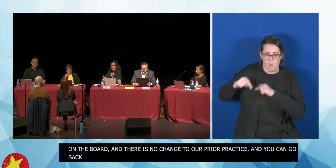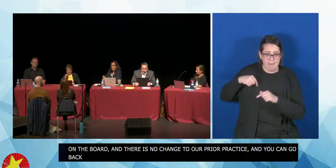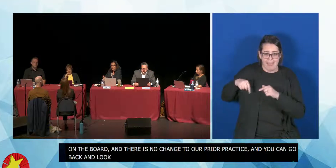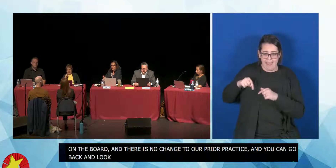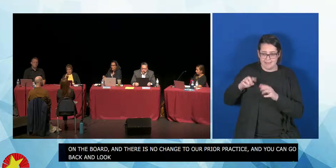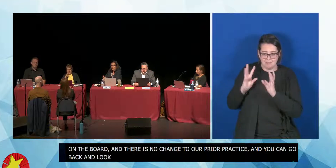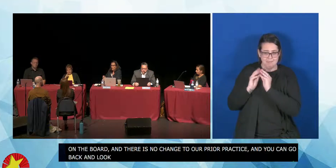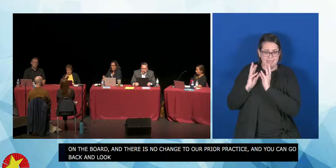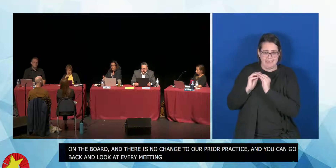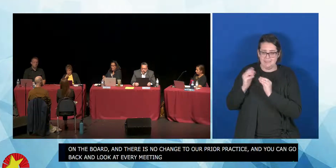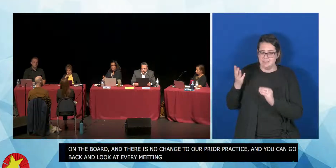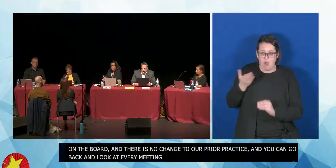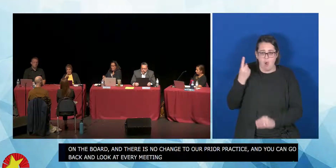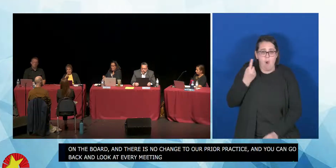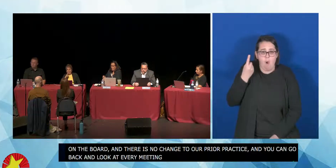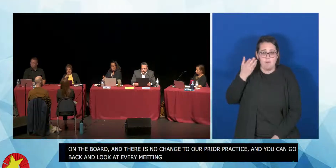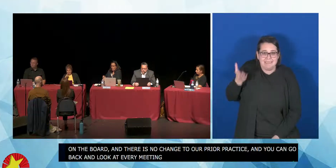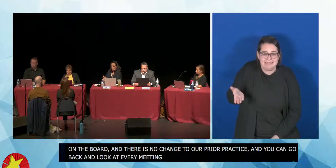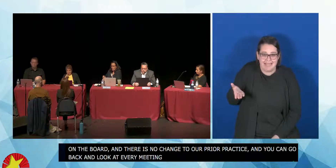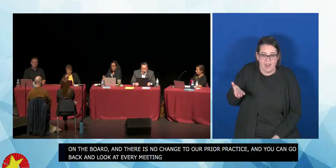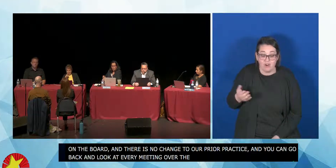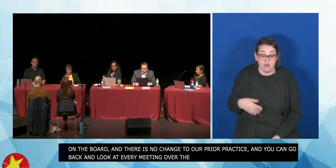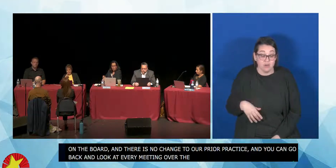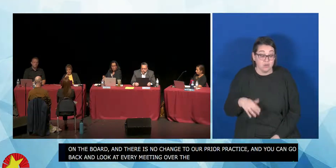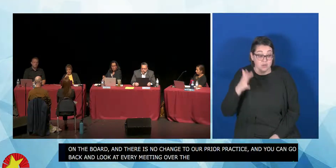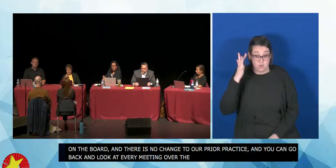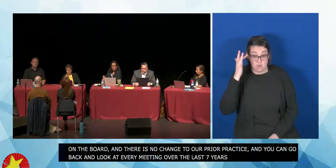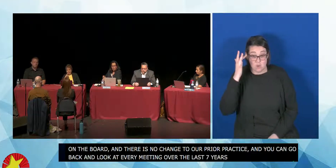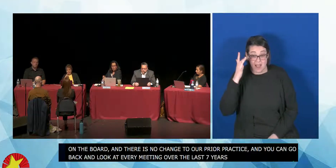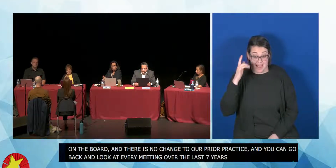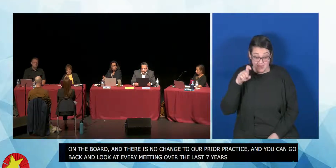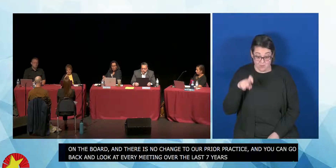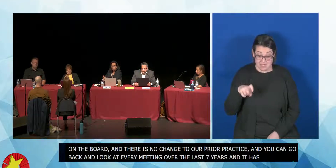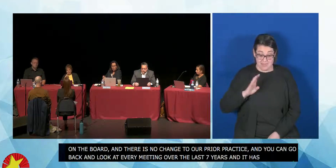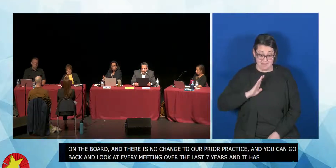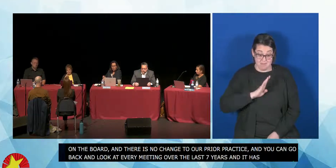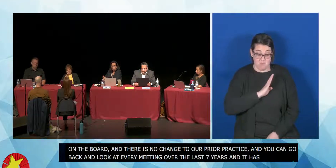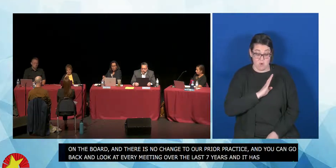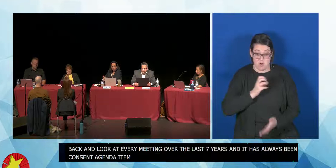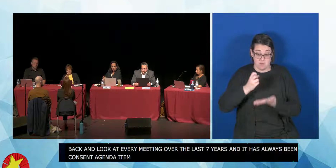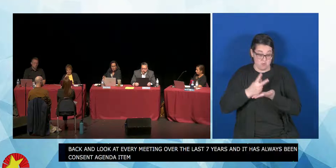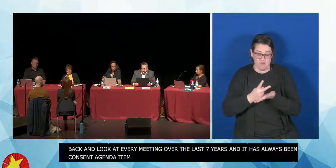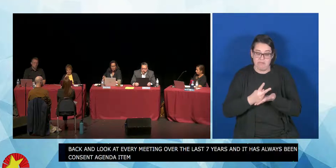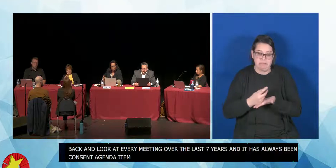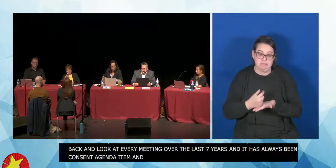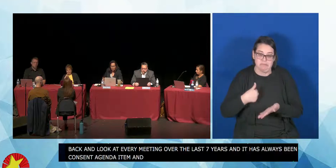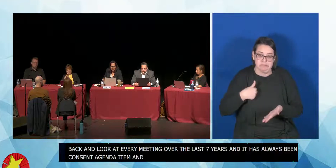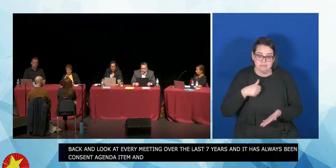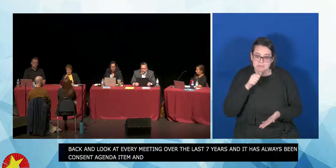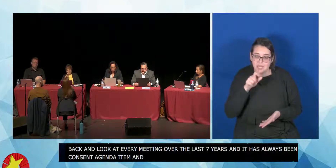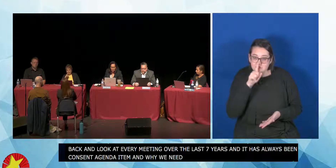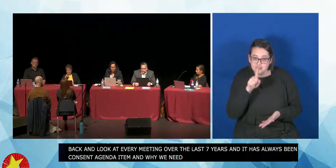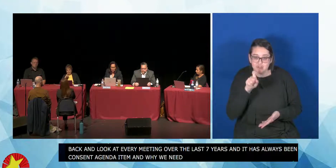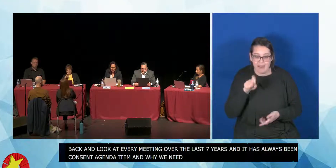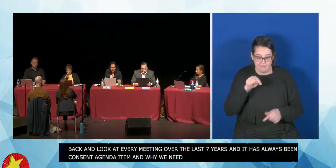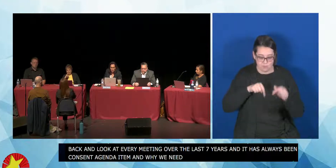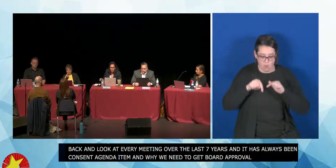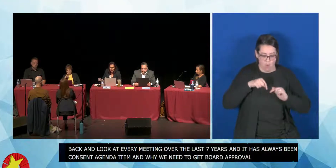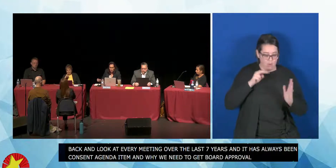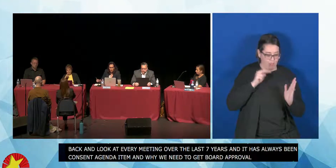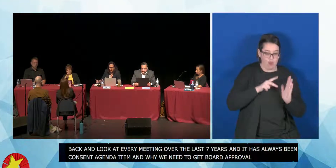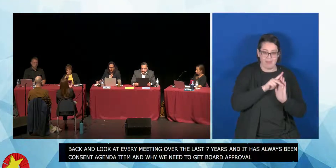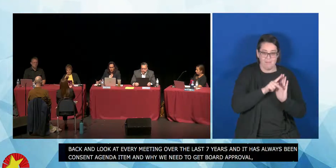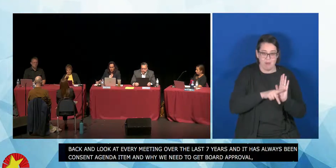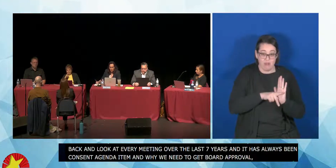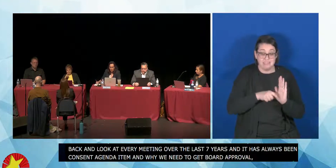agenda. Why we need to get board approval for these, I'm not sure. I'd have to go back and look on the policies to see. I would